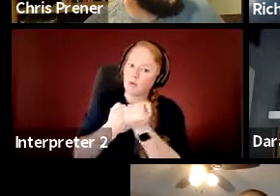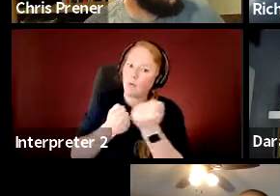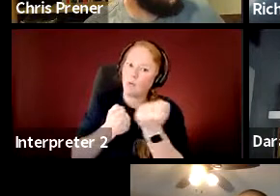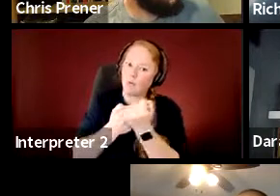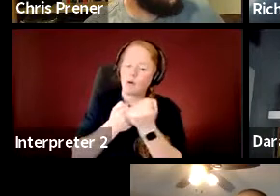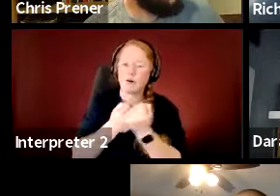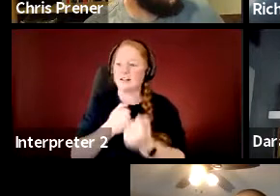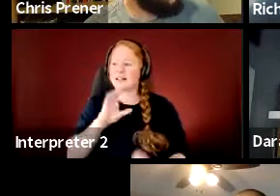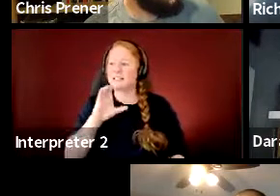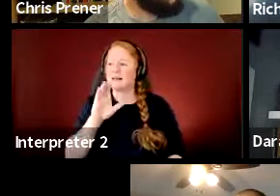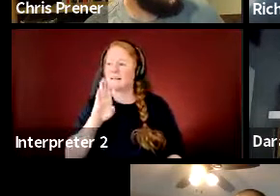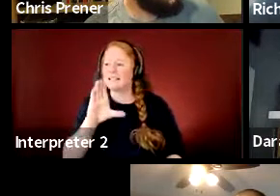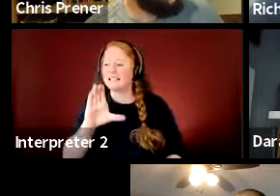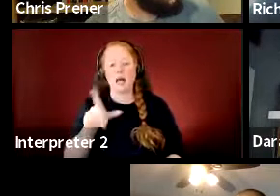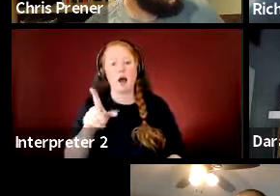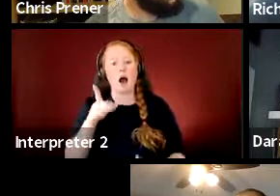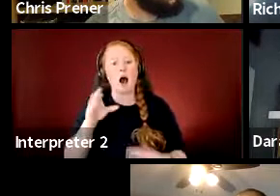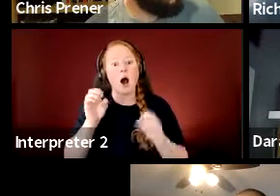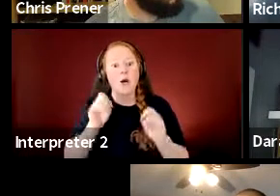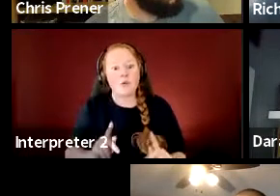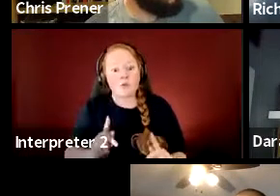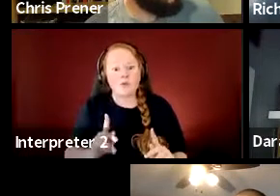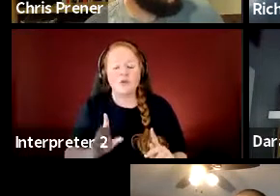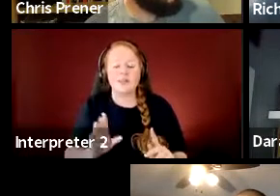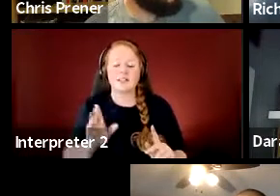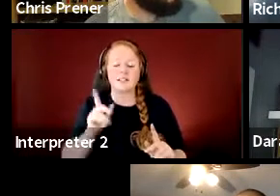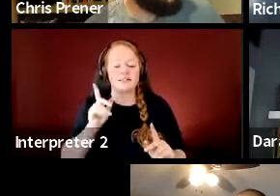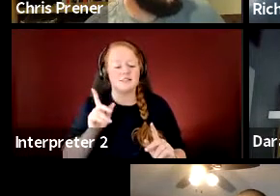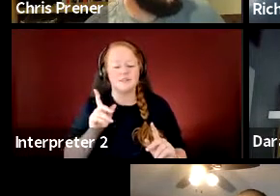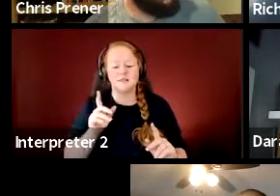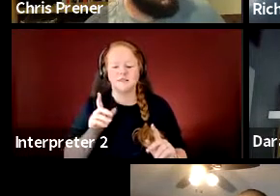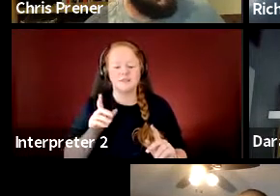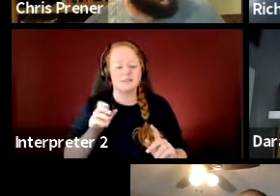they gave us to have smaller classrooms coming in with such